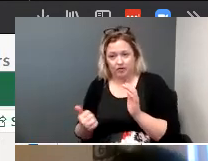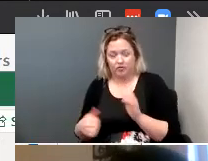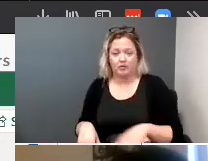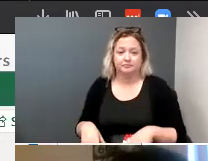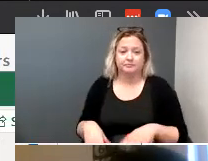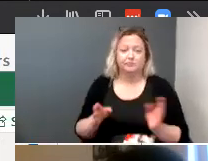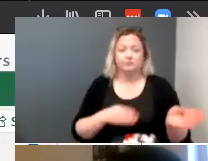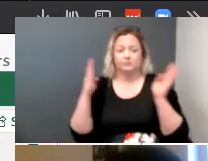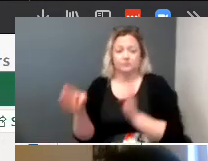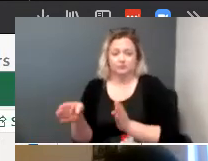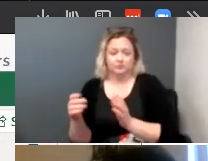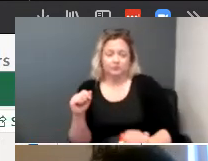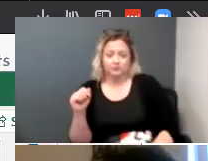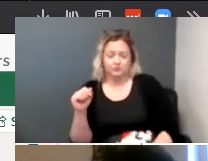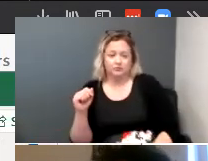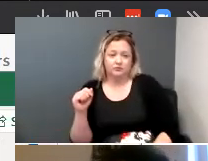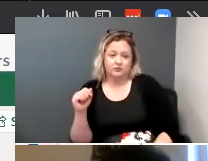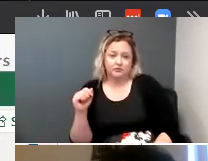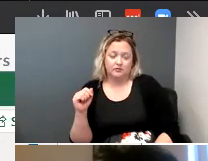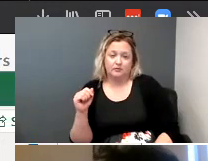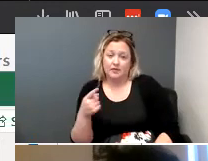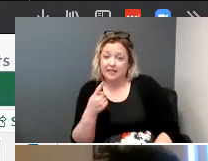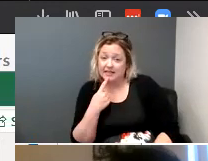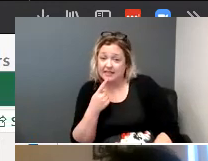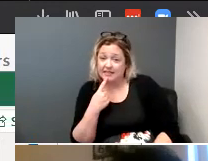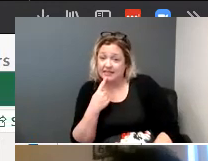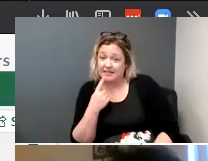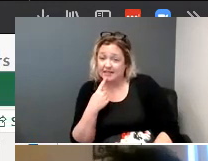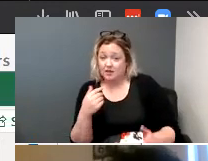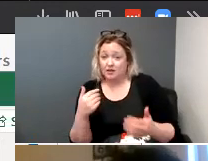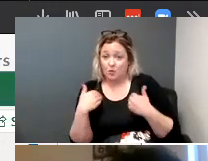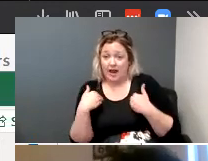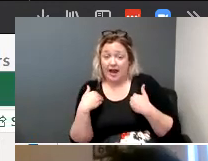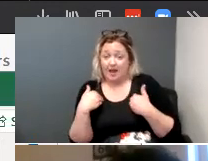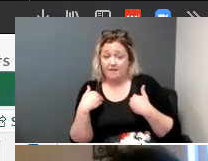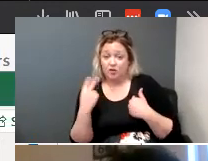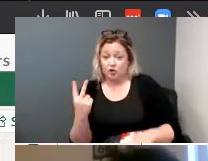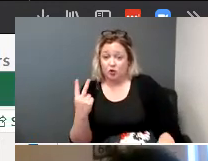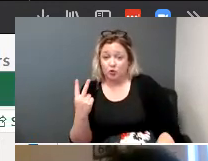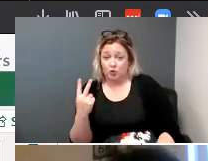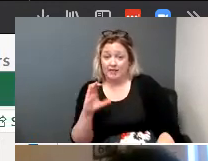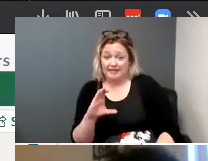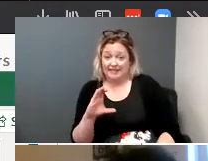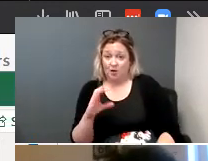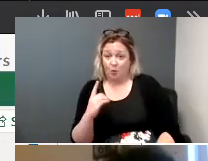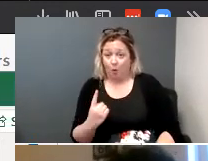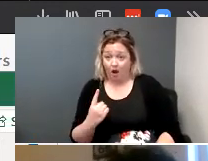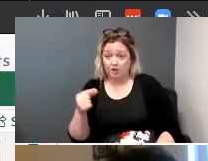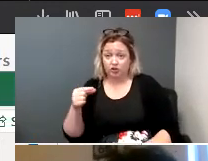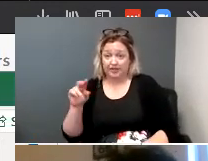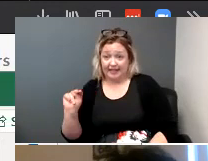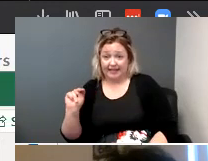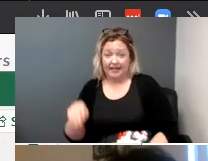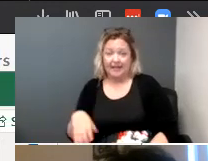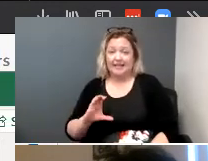theta of g of n that says that there are two equations, C1 times g of n and C2 times g of n,